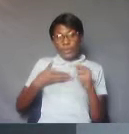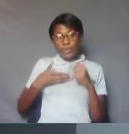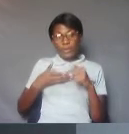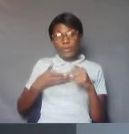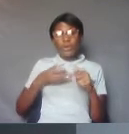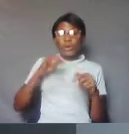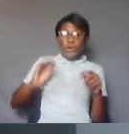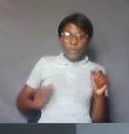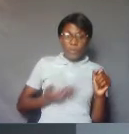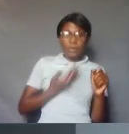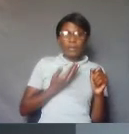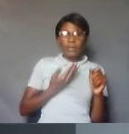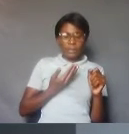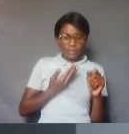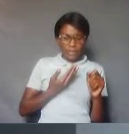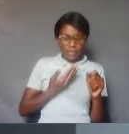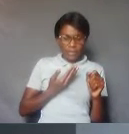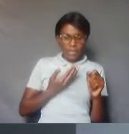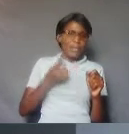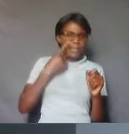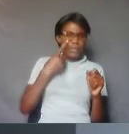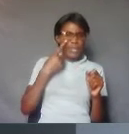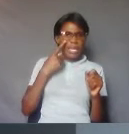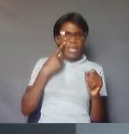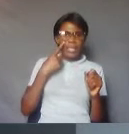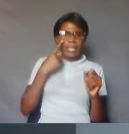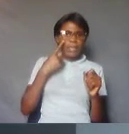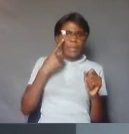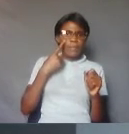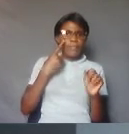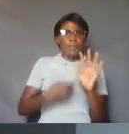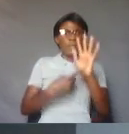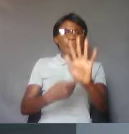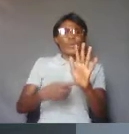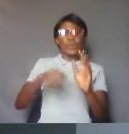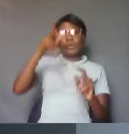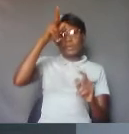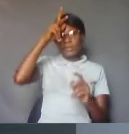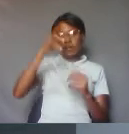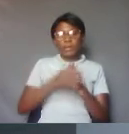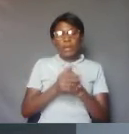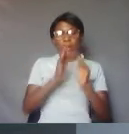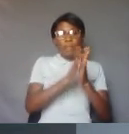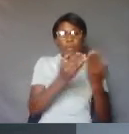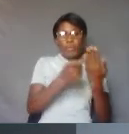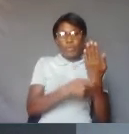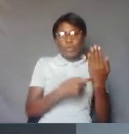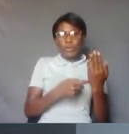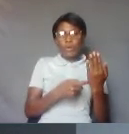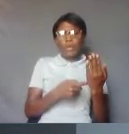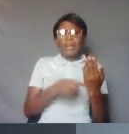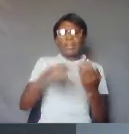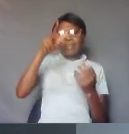much more a sign of God, a sign of God. In the Gospel of John, Jesus does